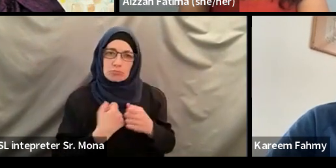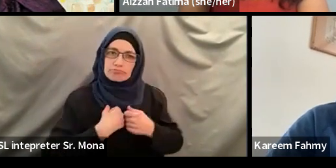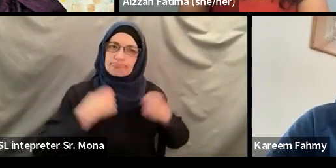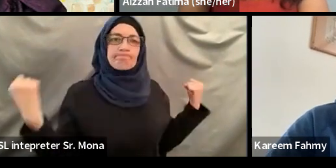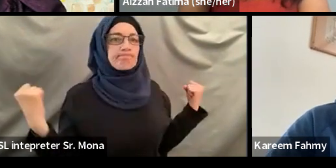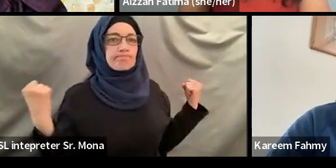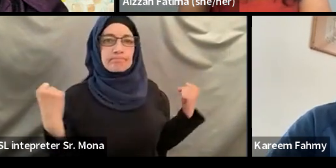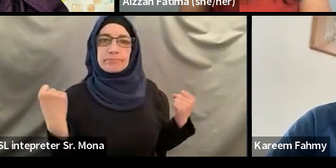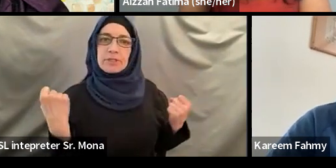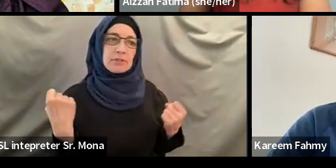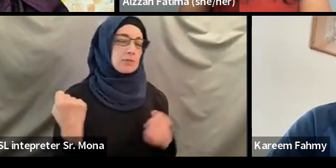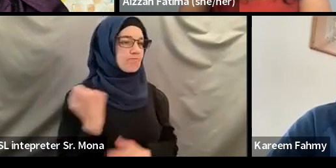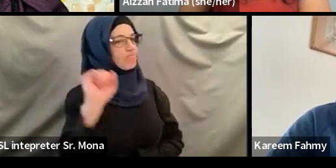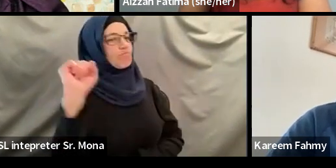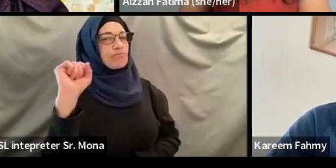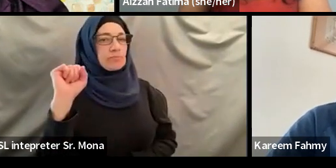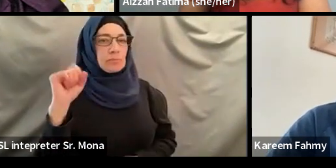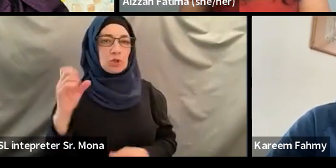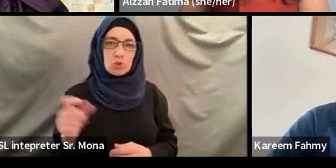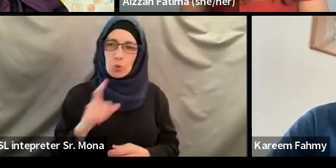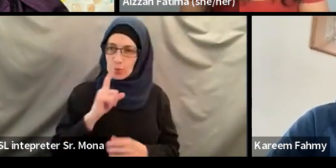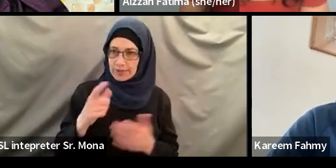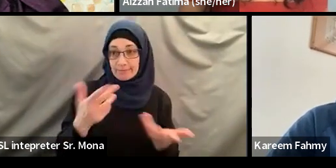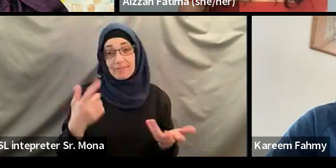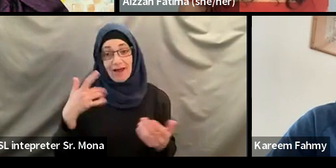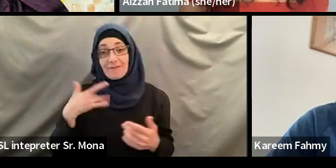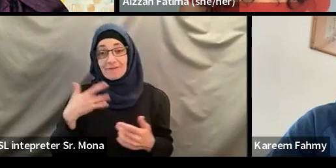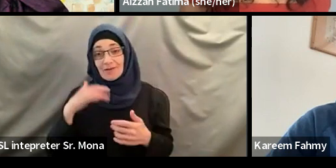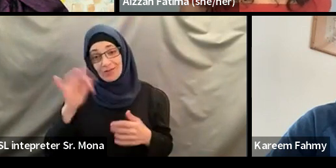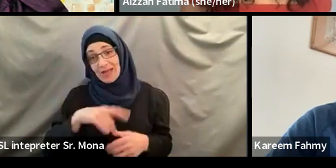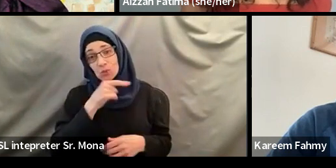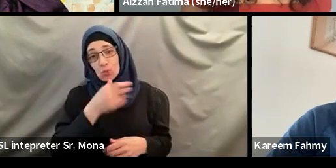that's, since you asked, that's who would be missing.